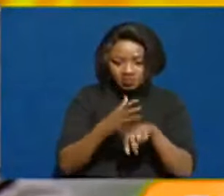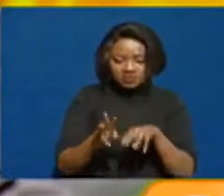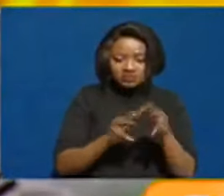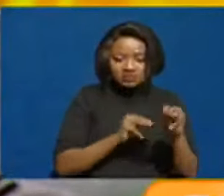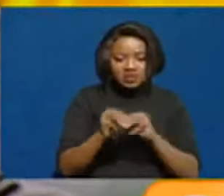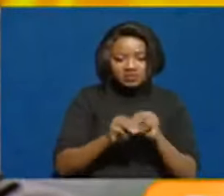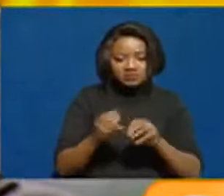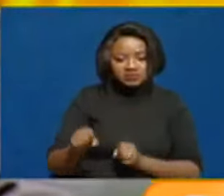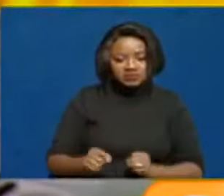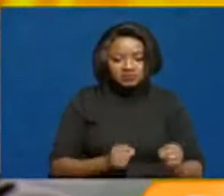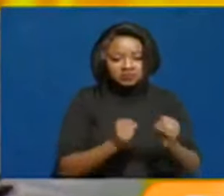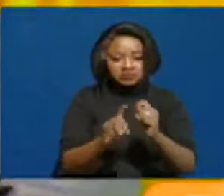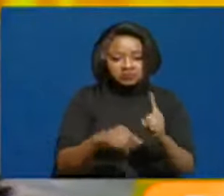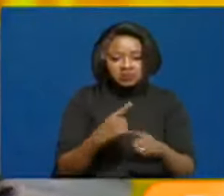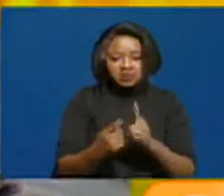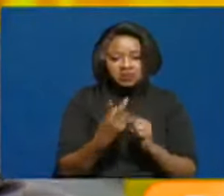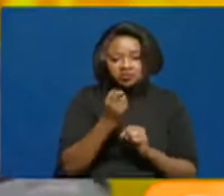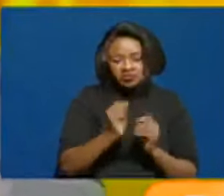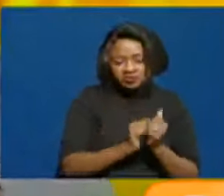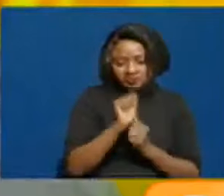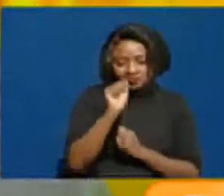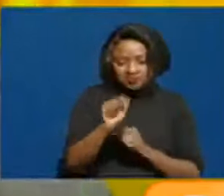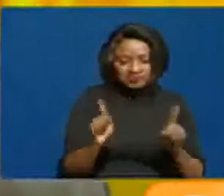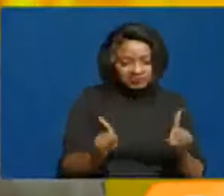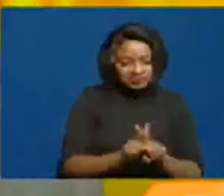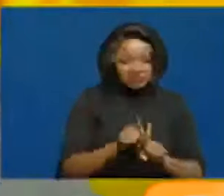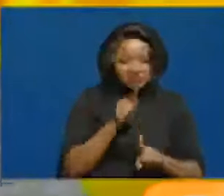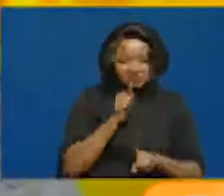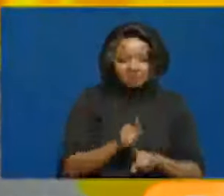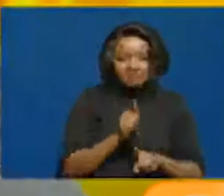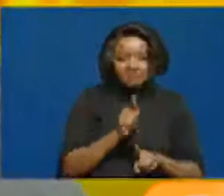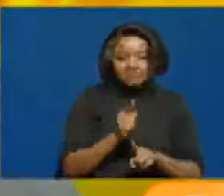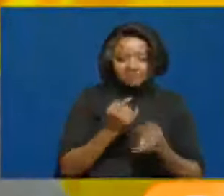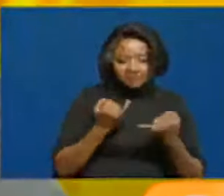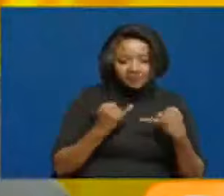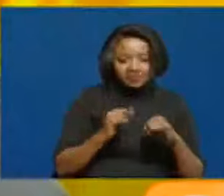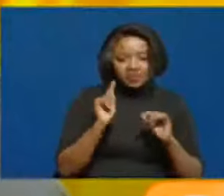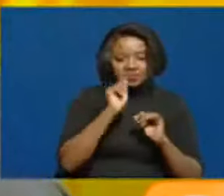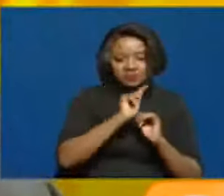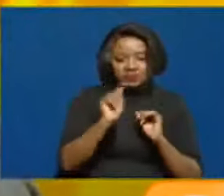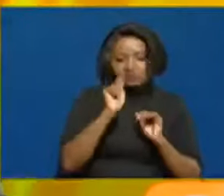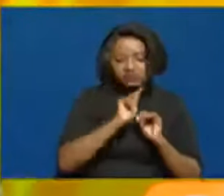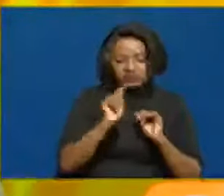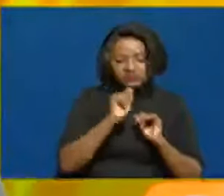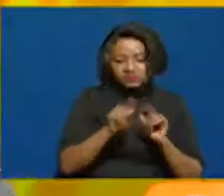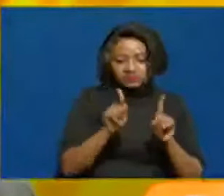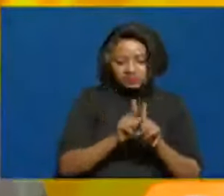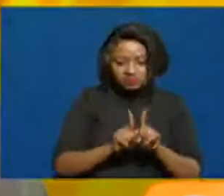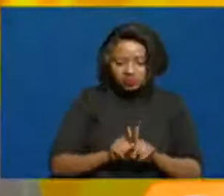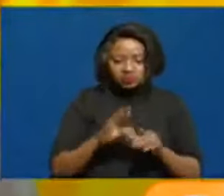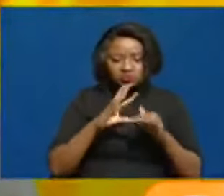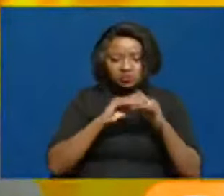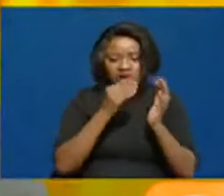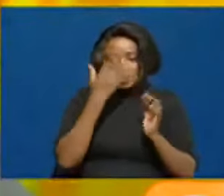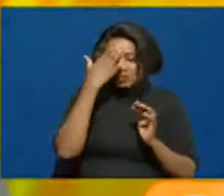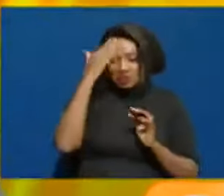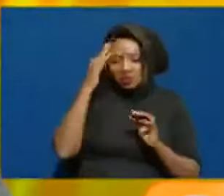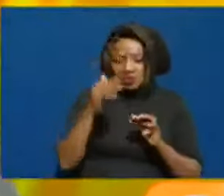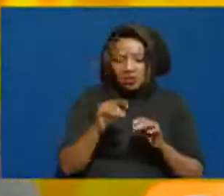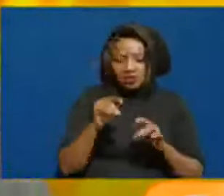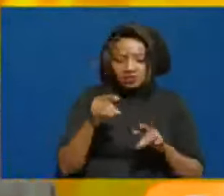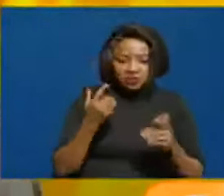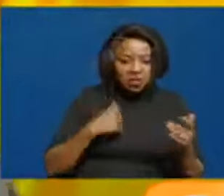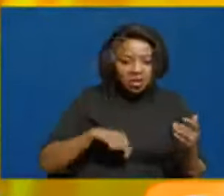of 2015. That one, again, it tries to teach and create awareness where we